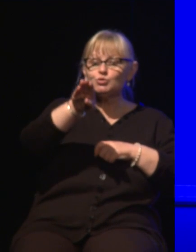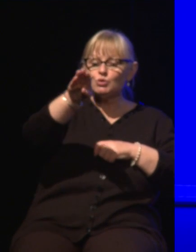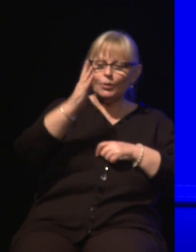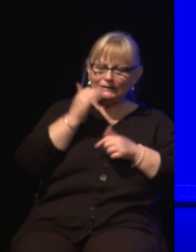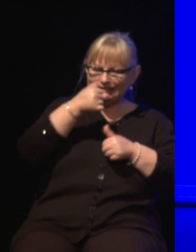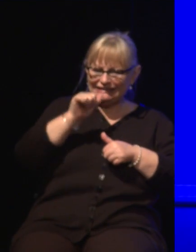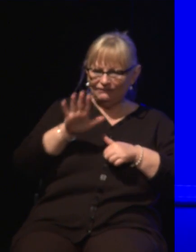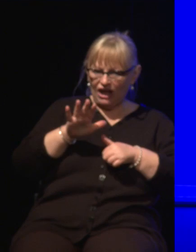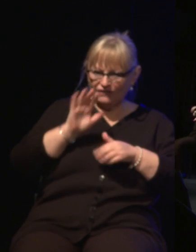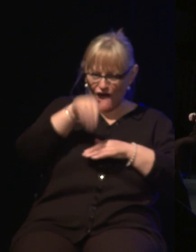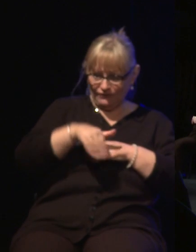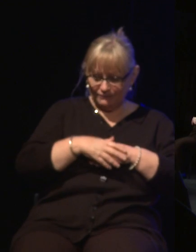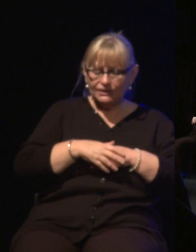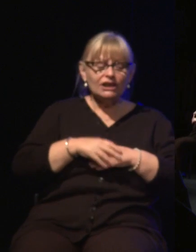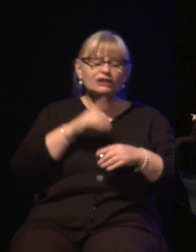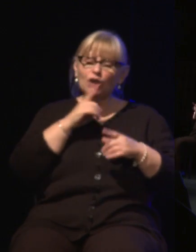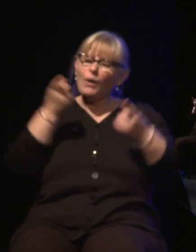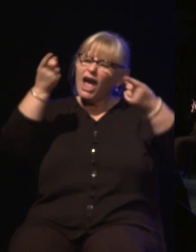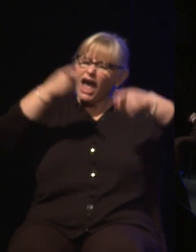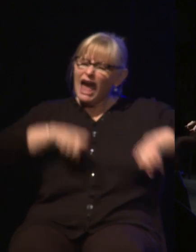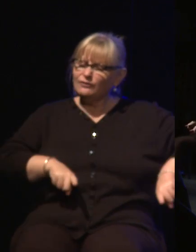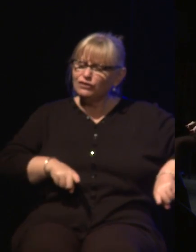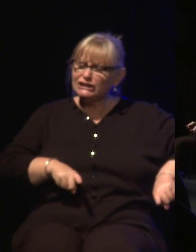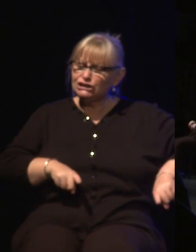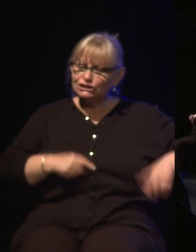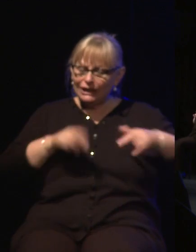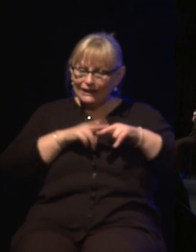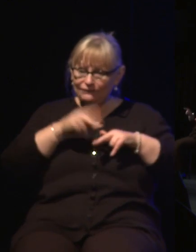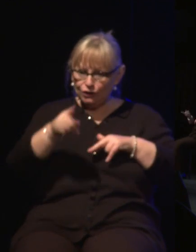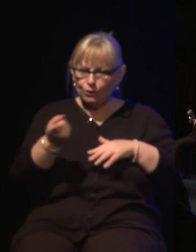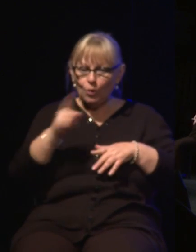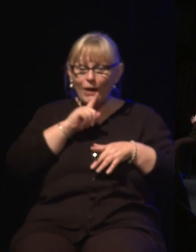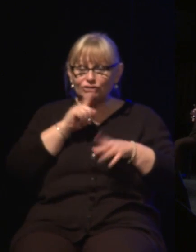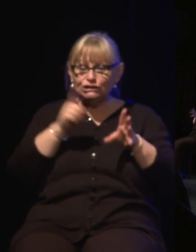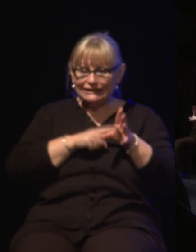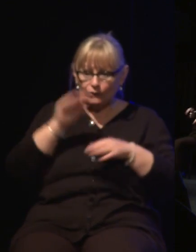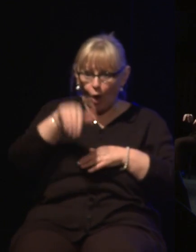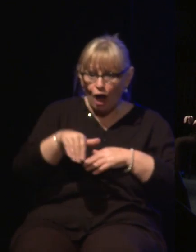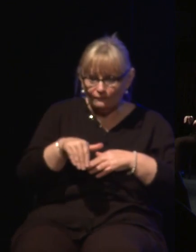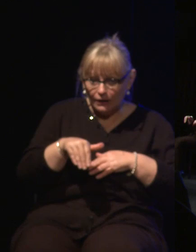65. Now, on average, if you're 100 years or over,